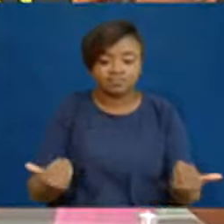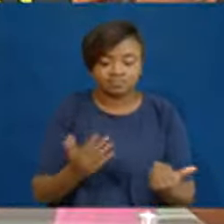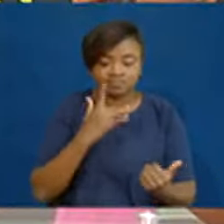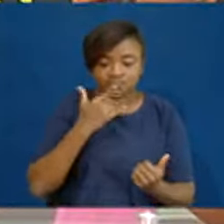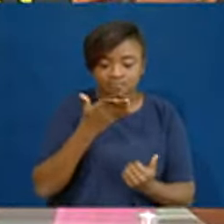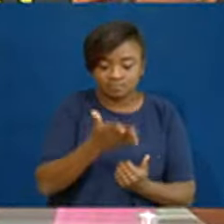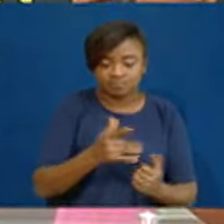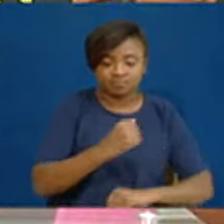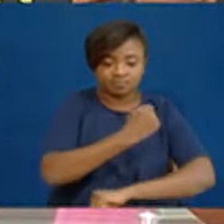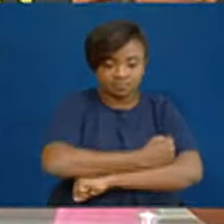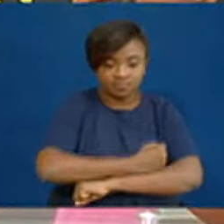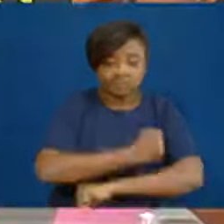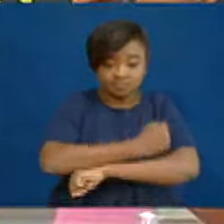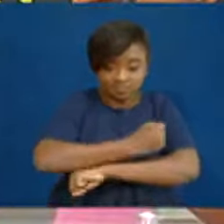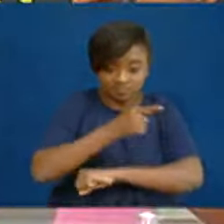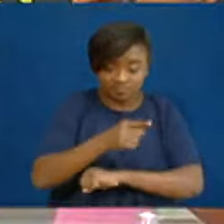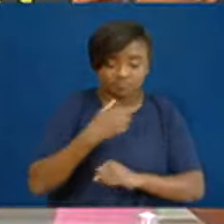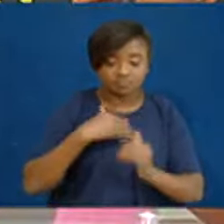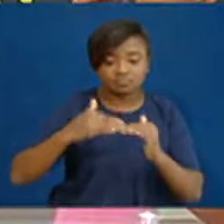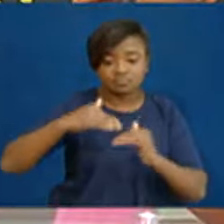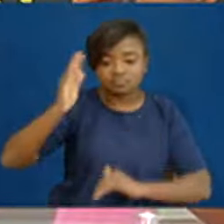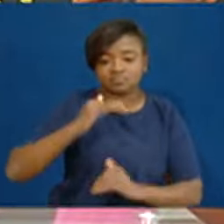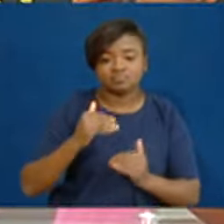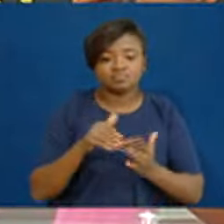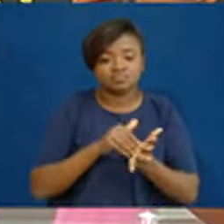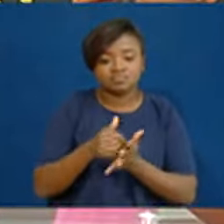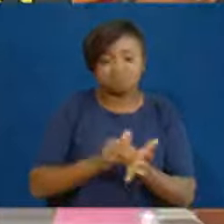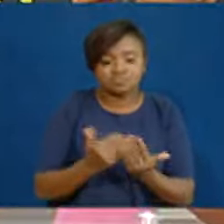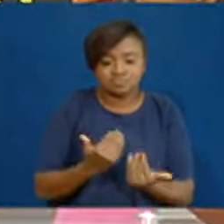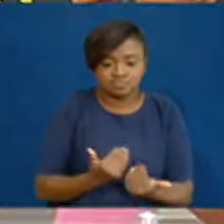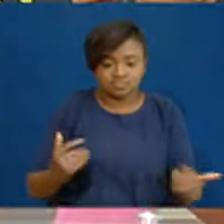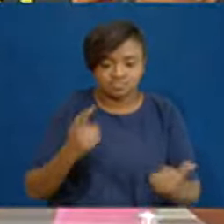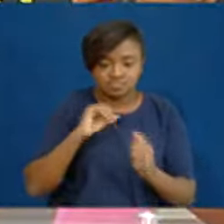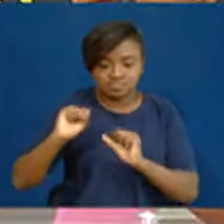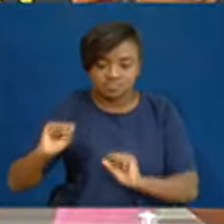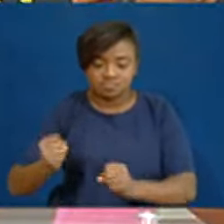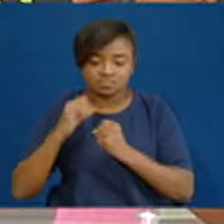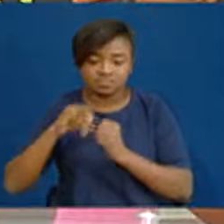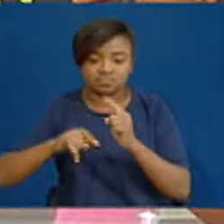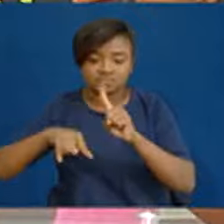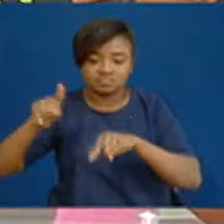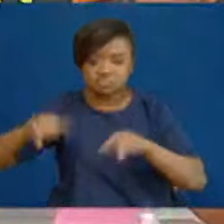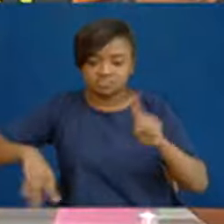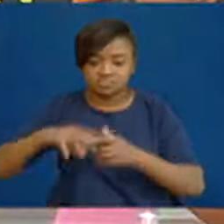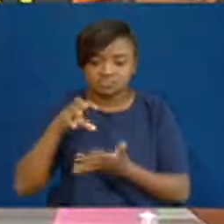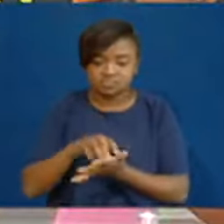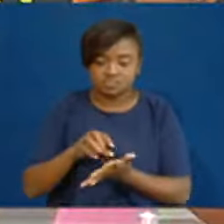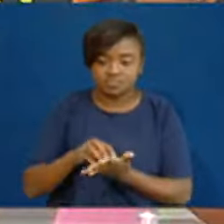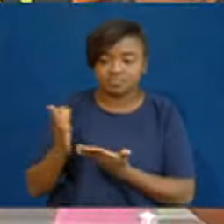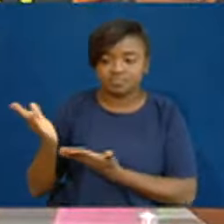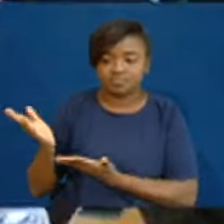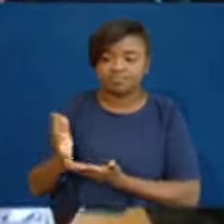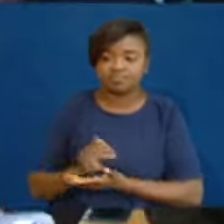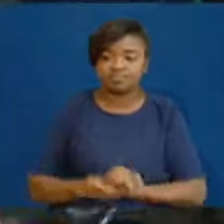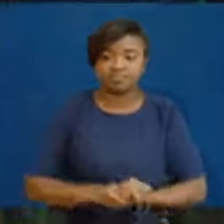School, which houses most of those rescued from various situations across the country.